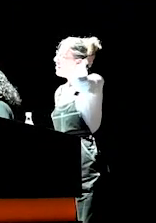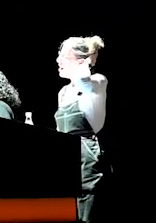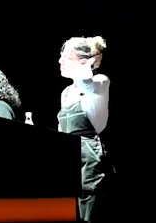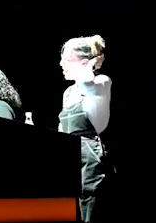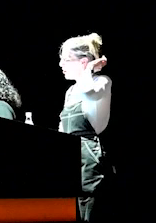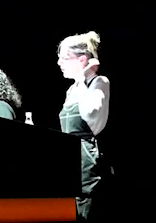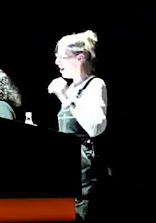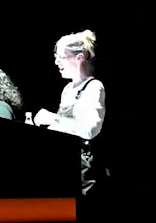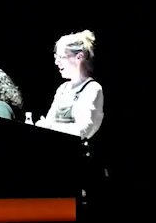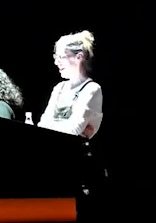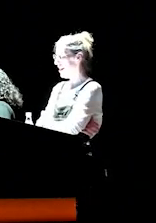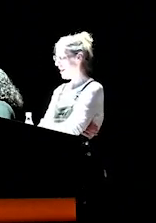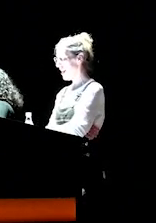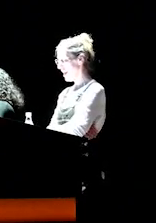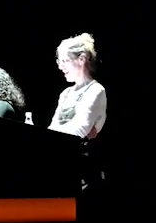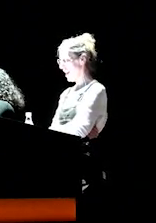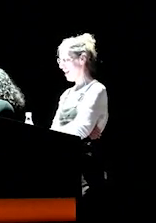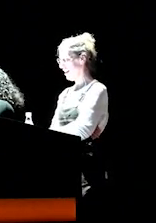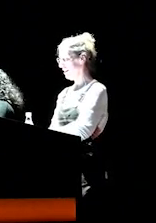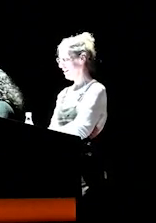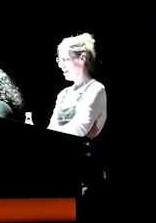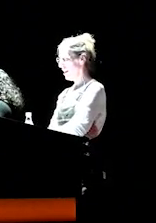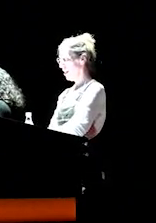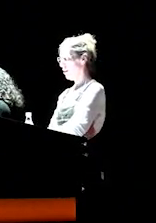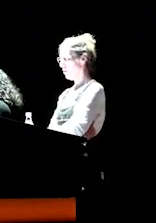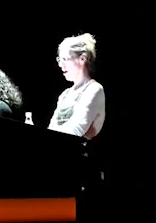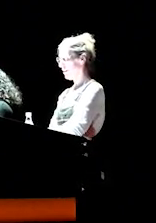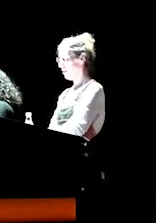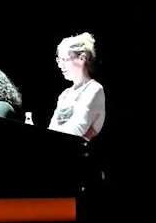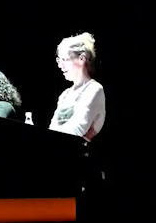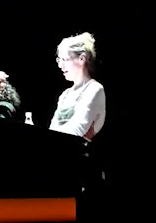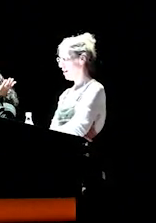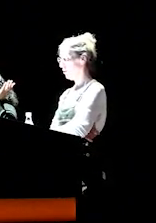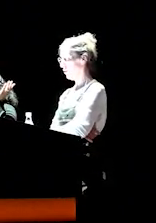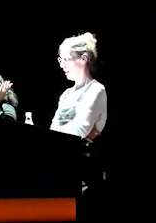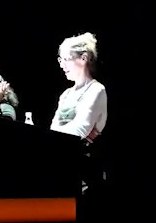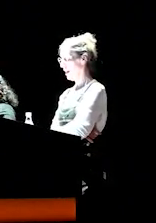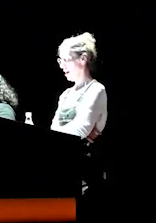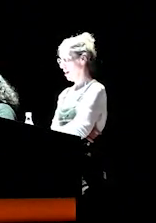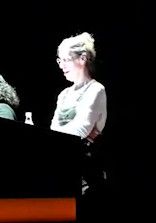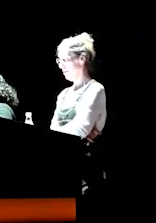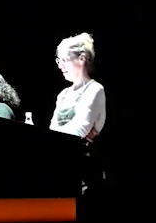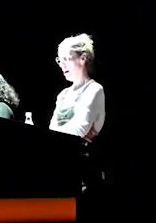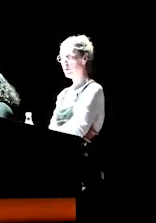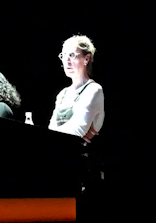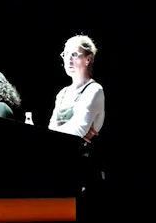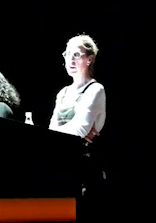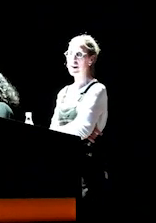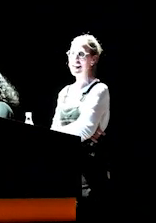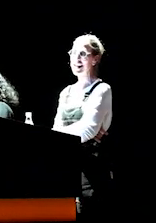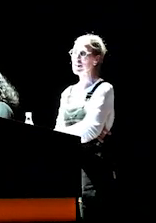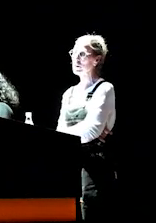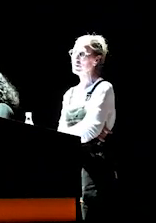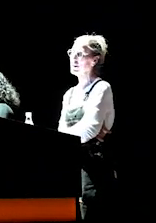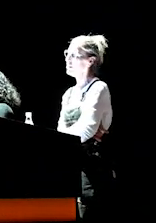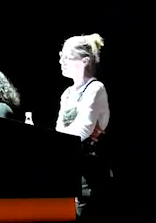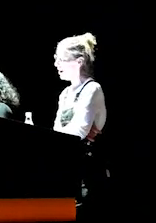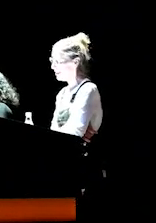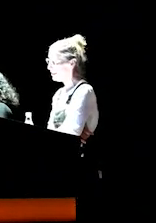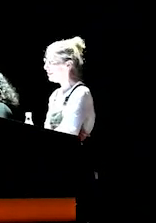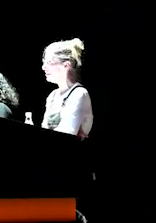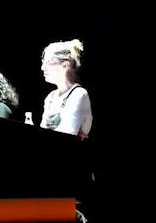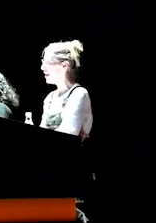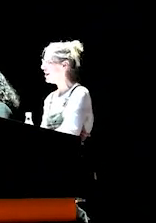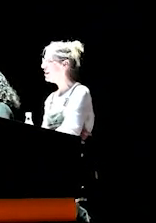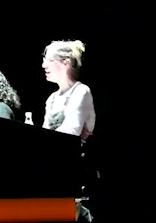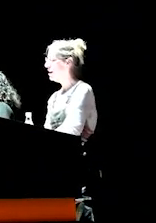People love Elmo. He is the rock star there. He's really probably on 80% of the